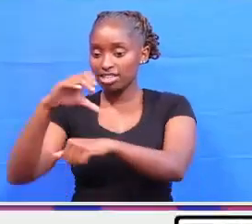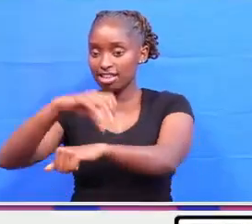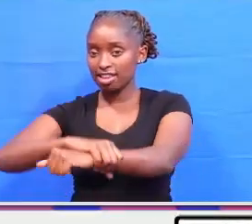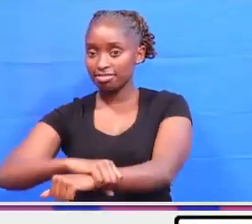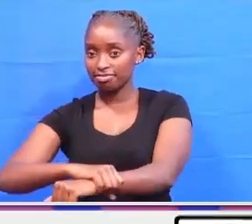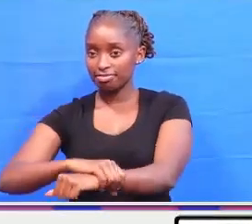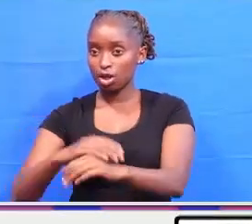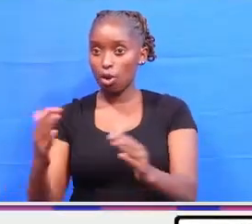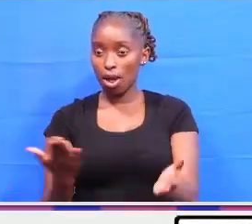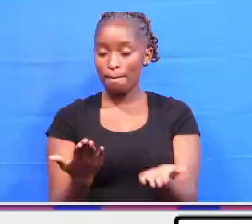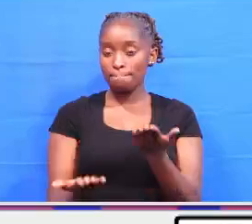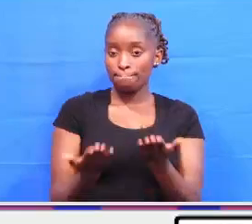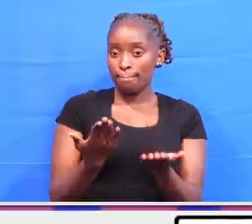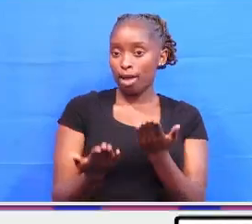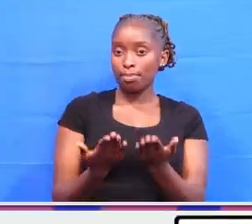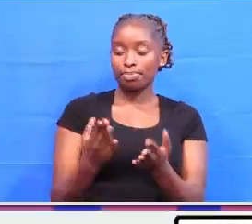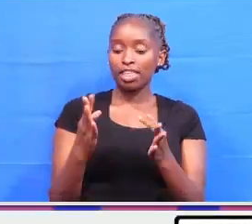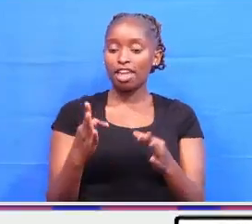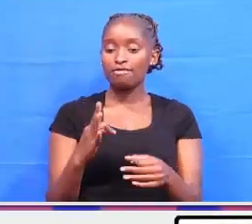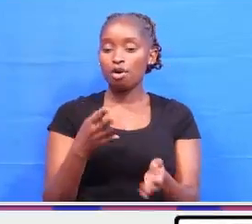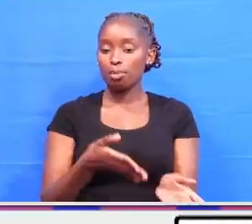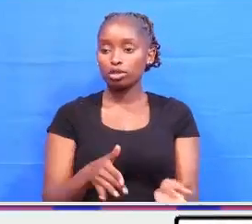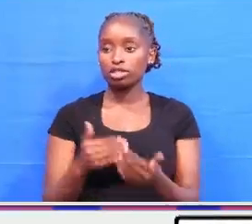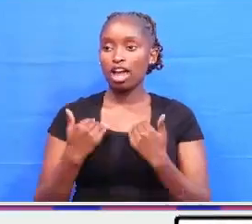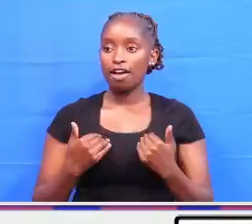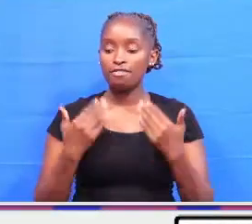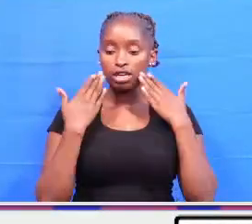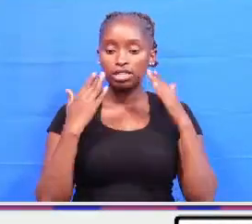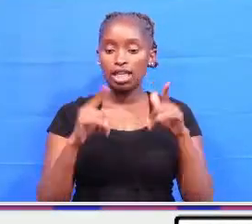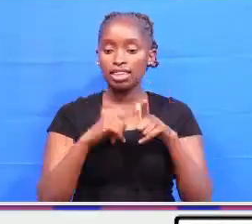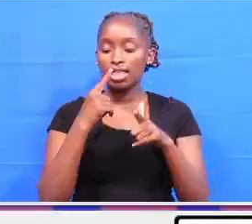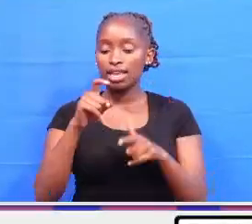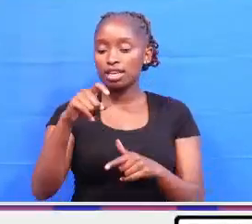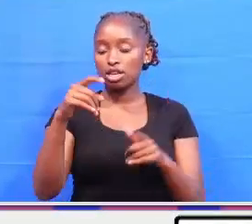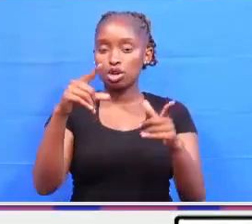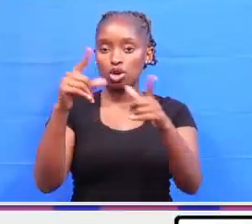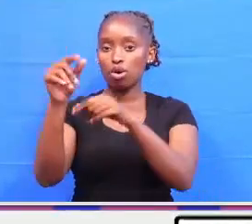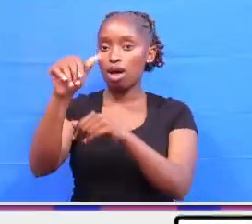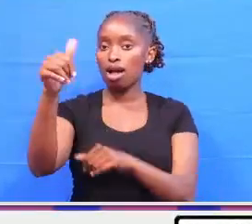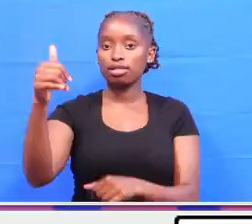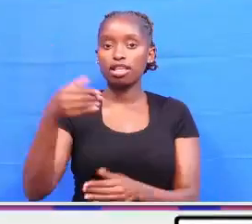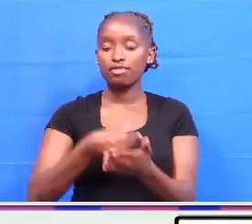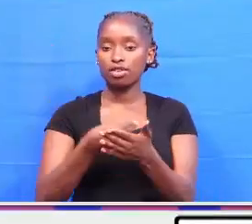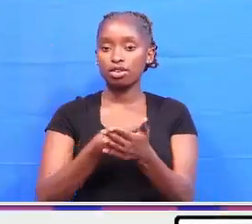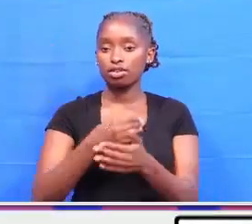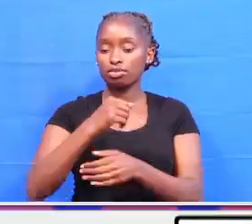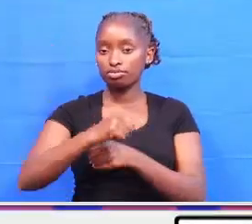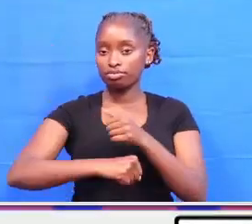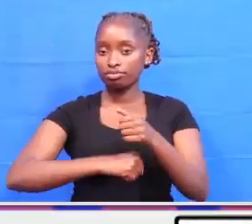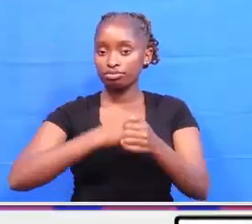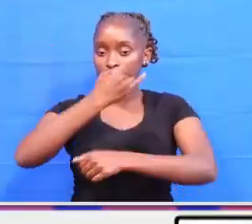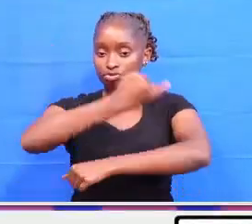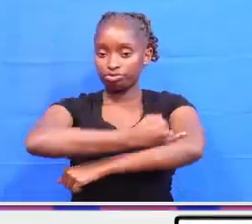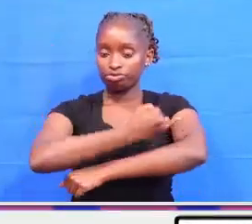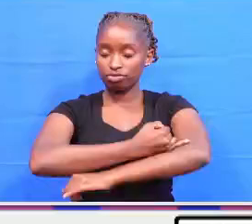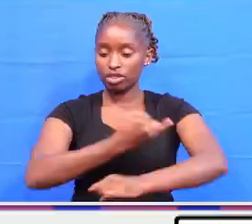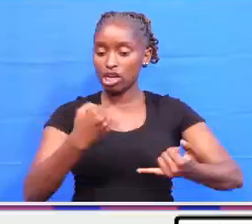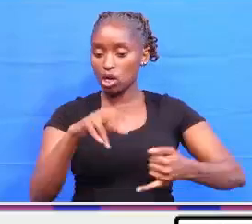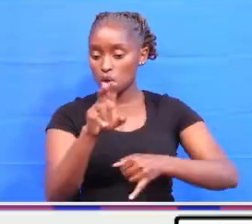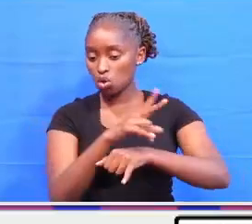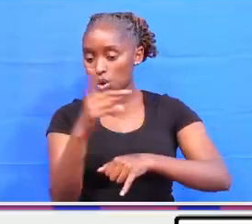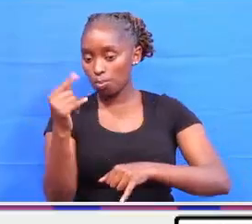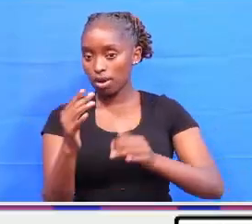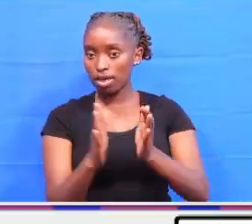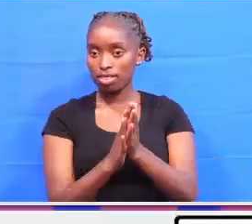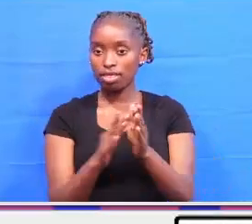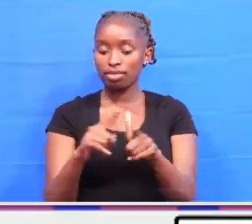Where maybe if the opportunity has come, then they are having to go to other financial institutions to look for the money. And then because maybe I listed